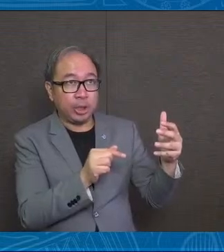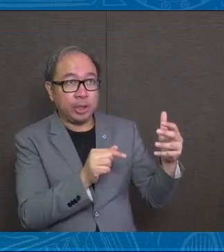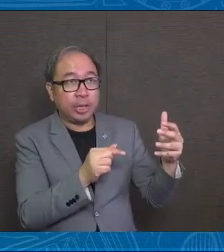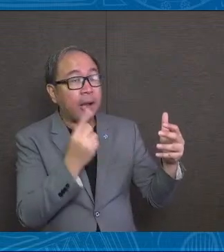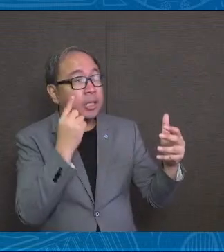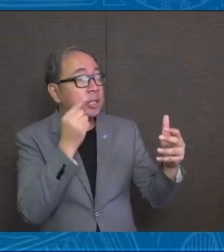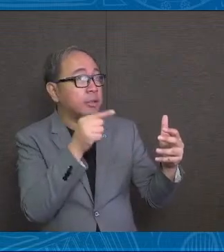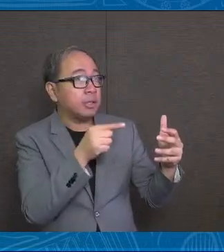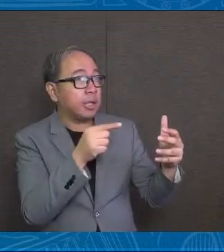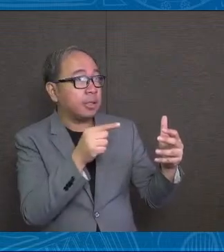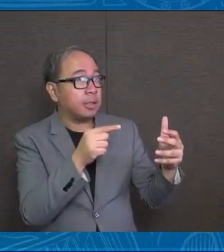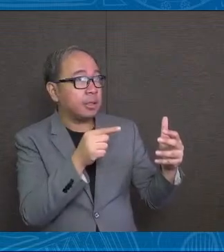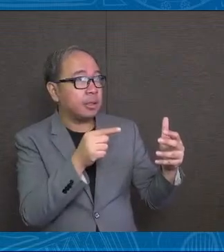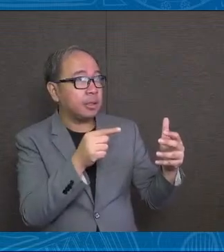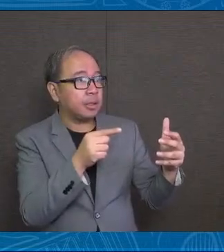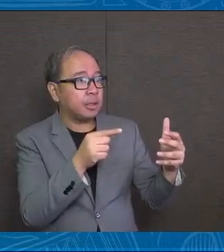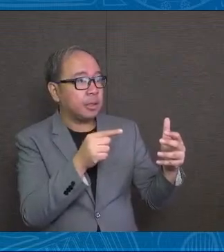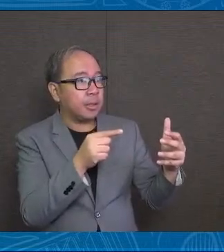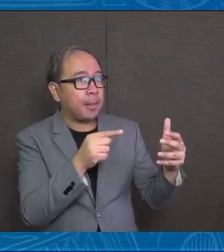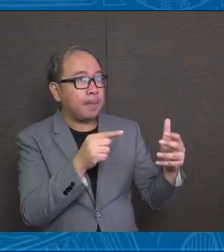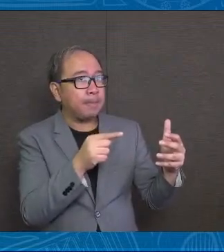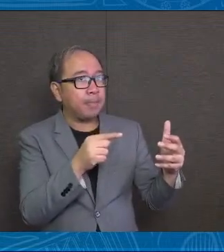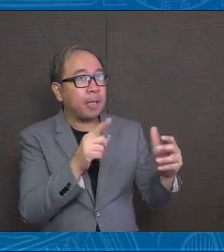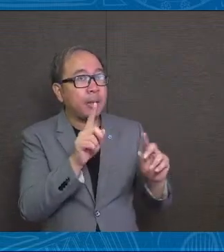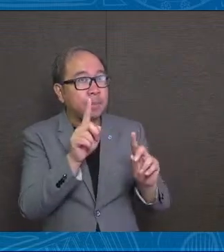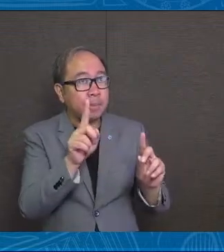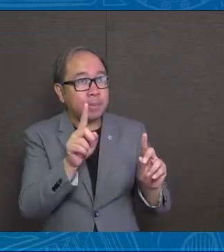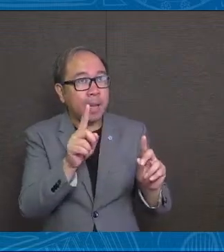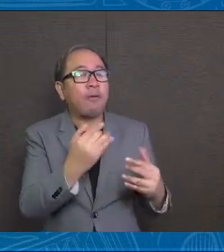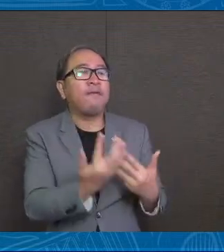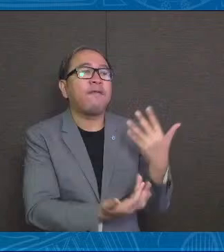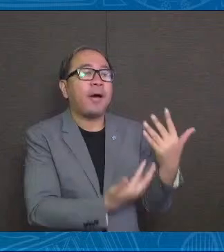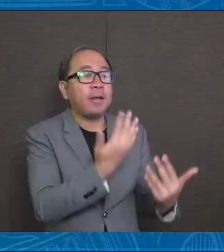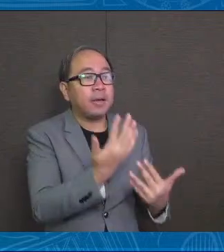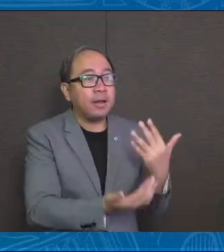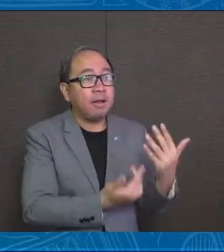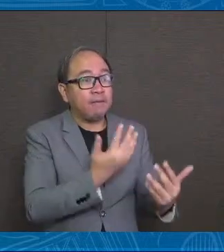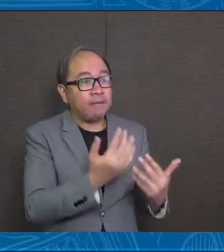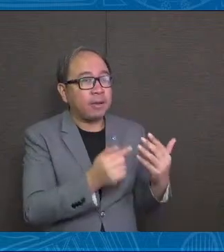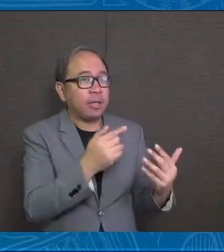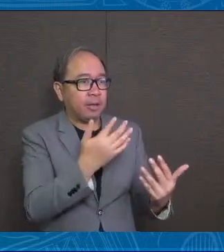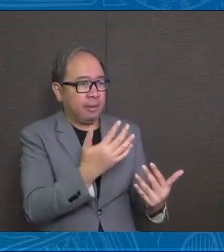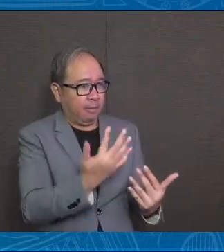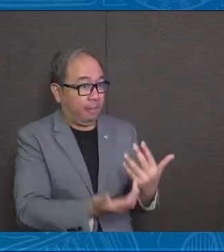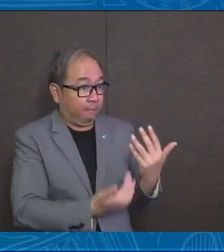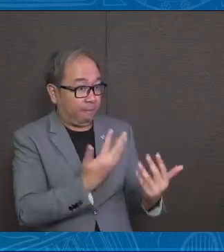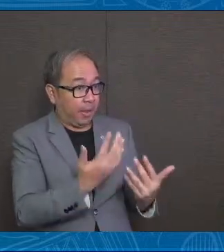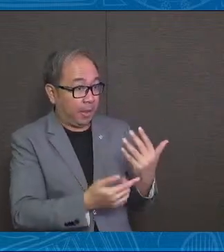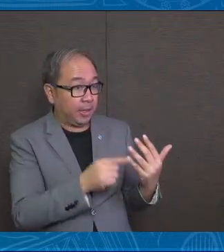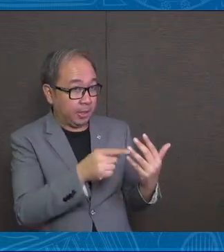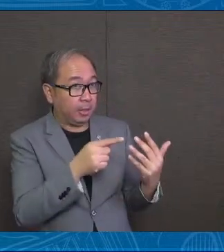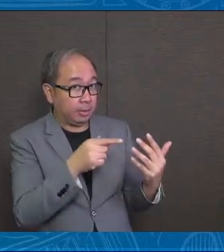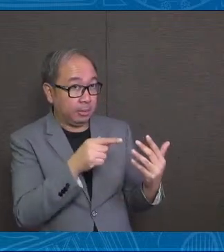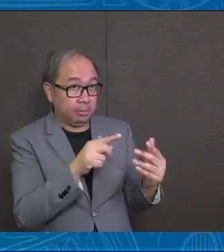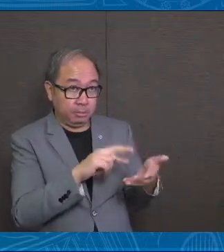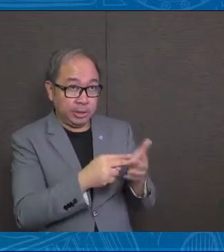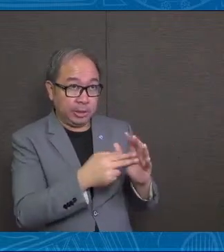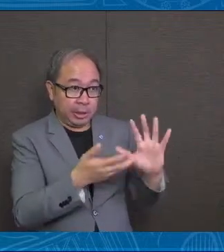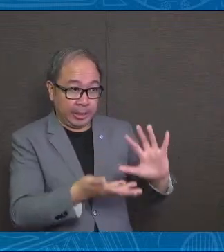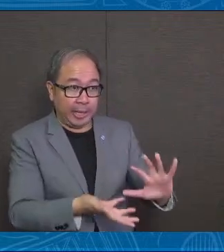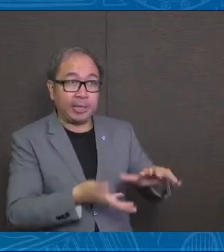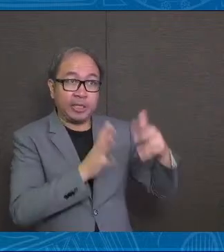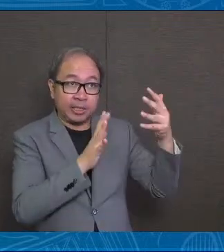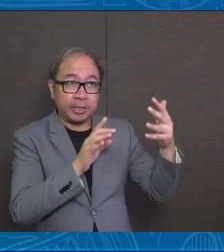disaster, but we are not talking about fire. It can cause severe respiratory illness,